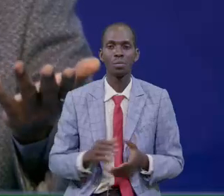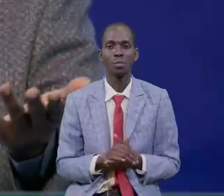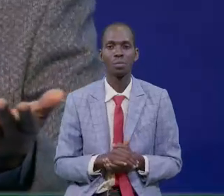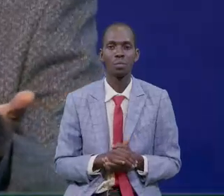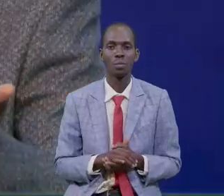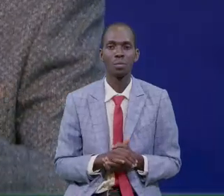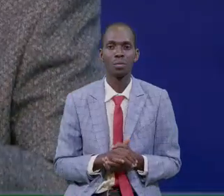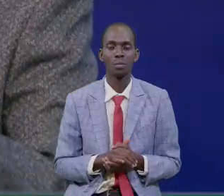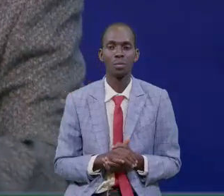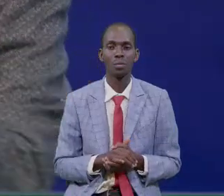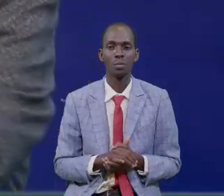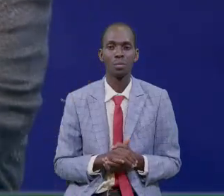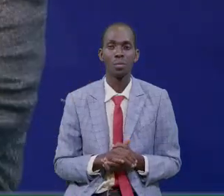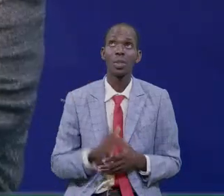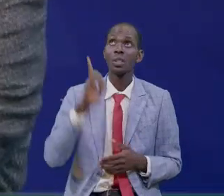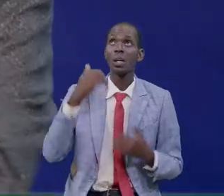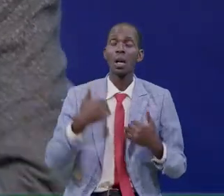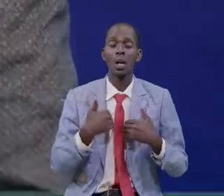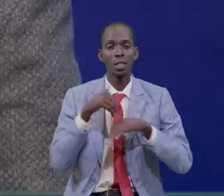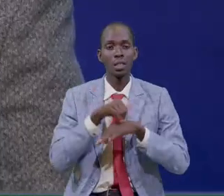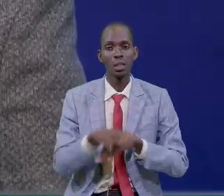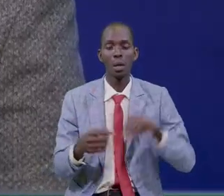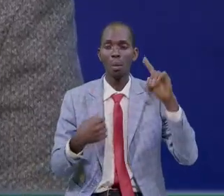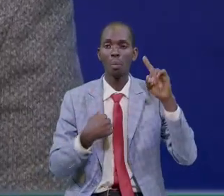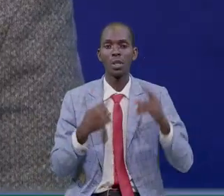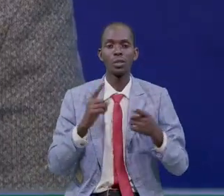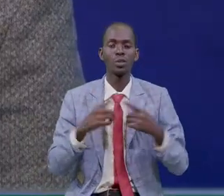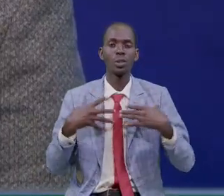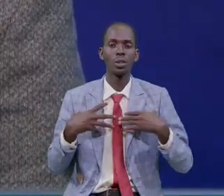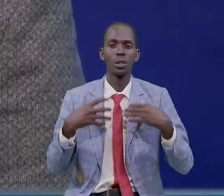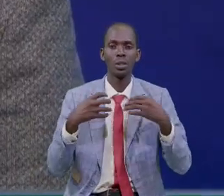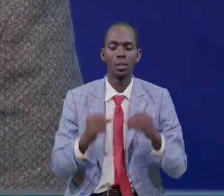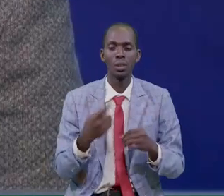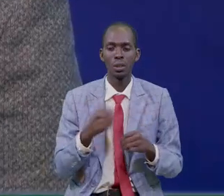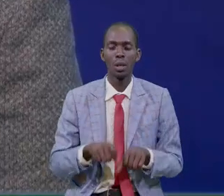He has sent me to heal the brokenhearted.